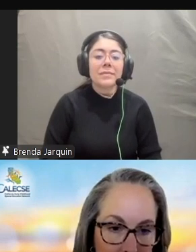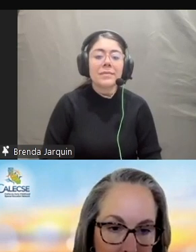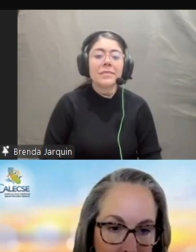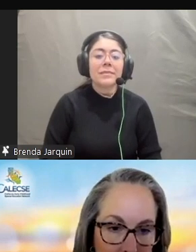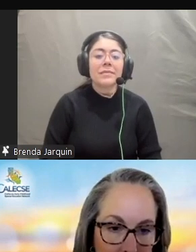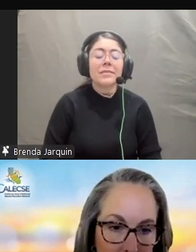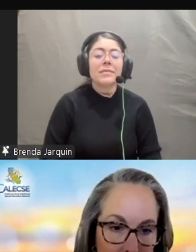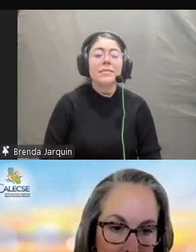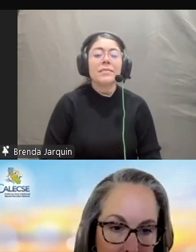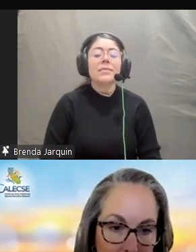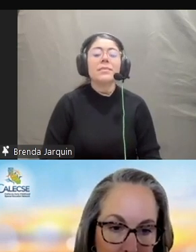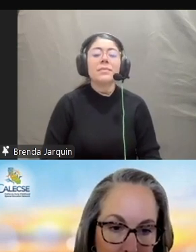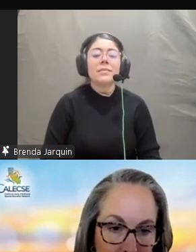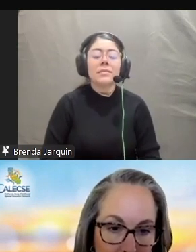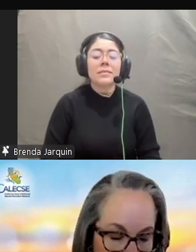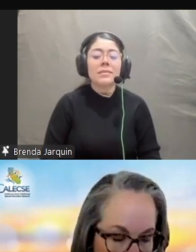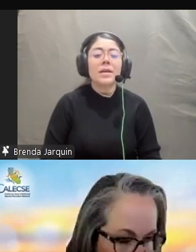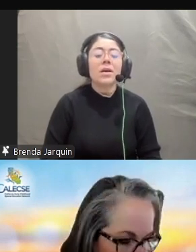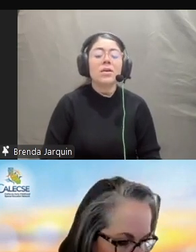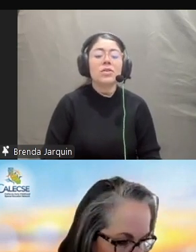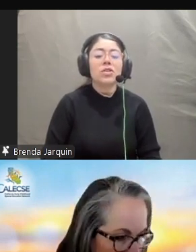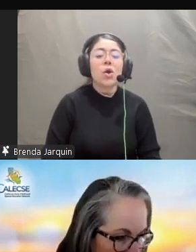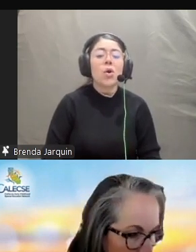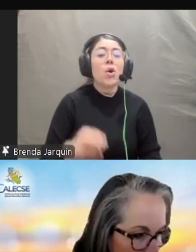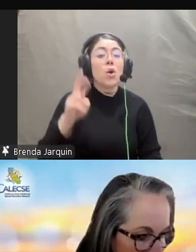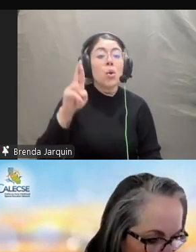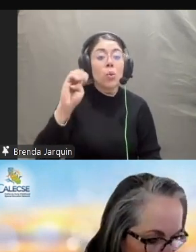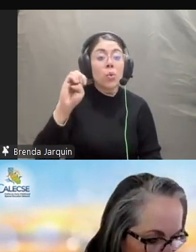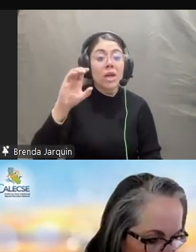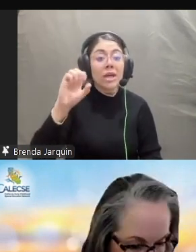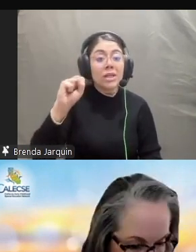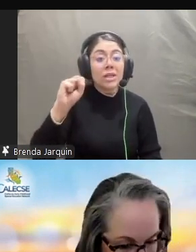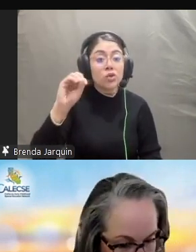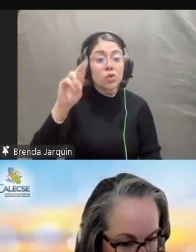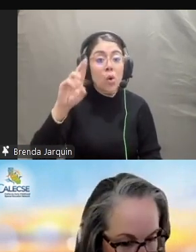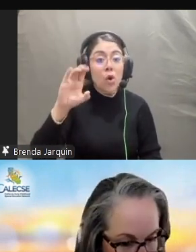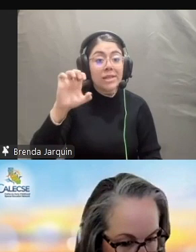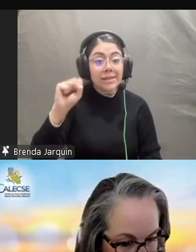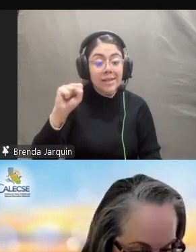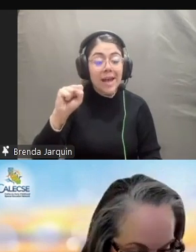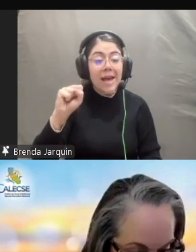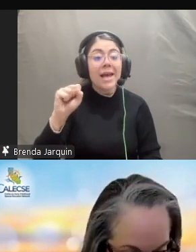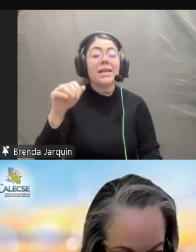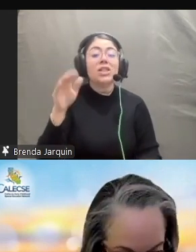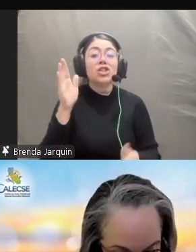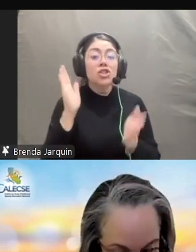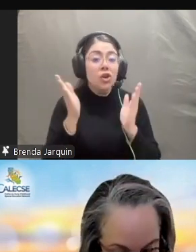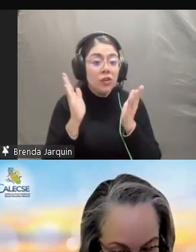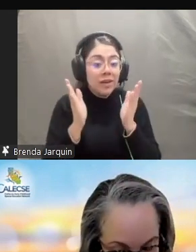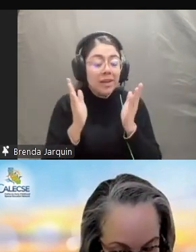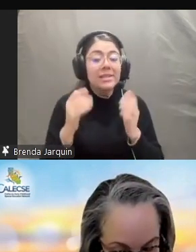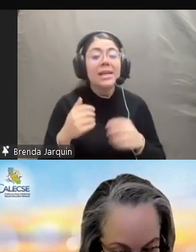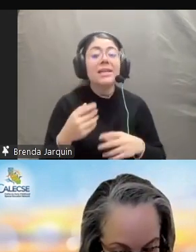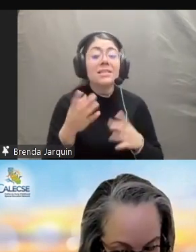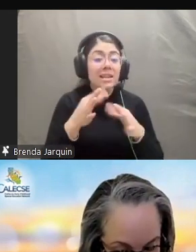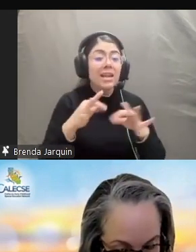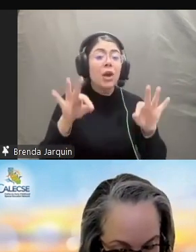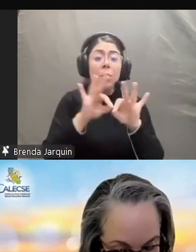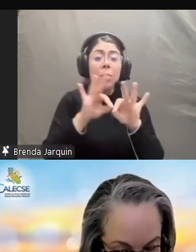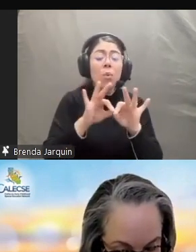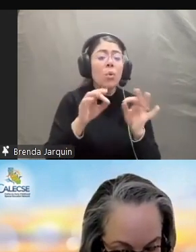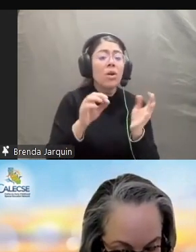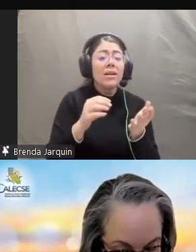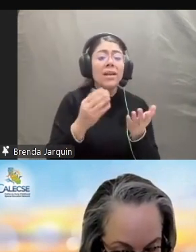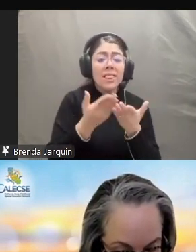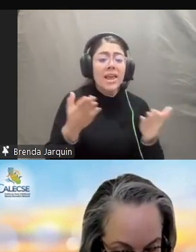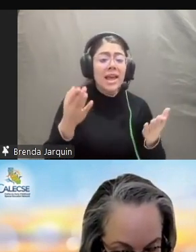So resources and rules for late referrals and transition timelines. Again, these are good documents to sit down and go through